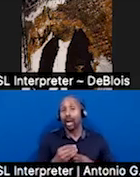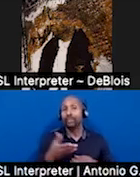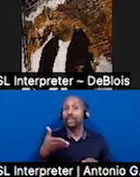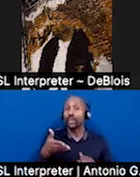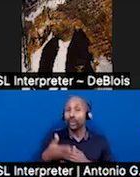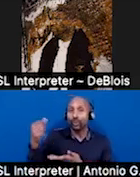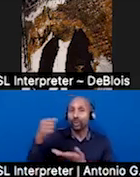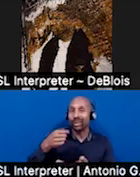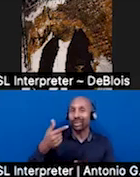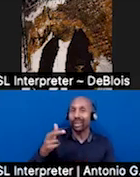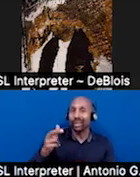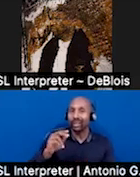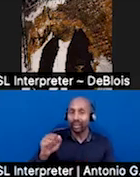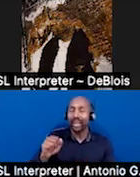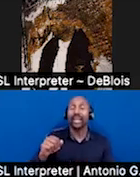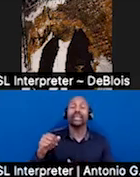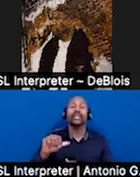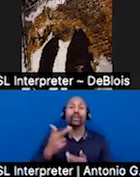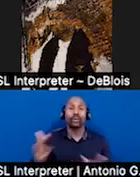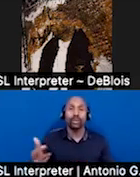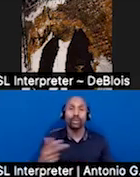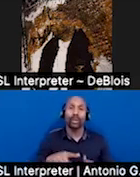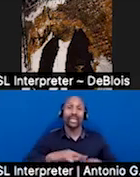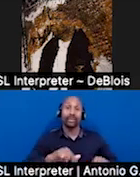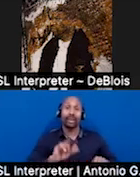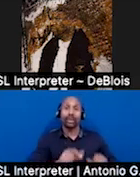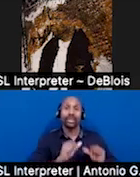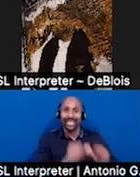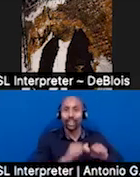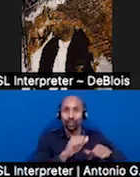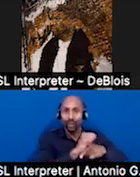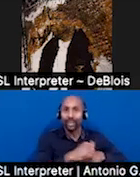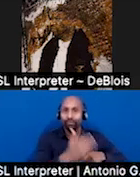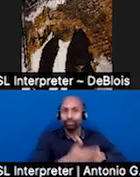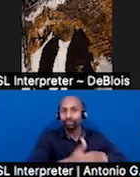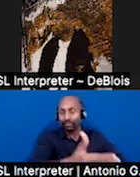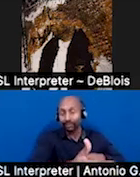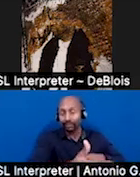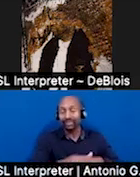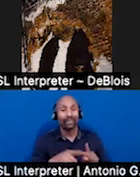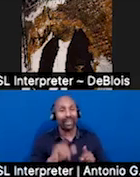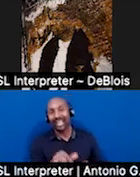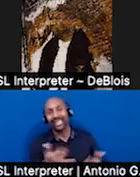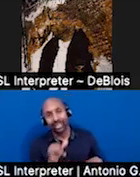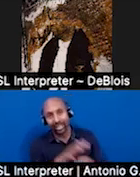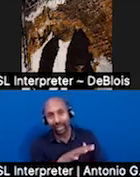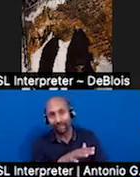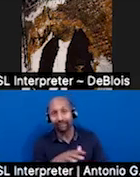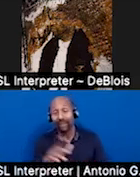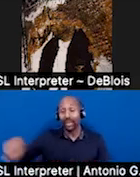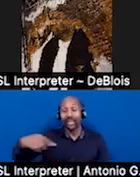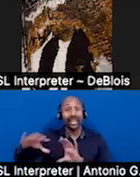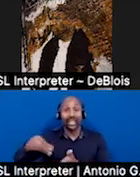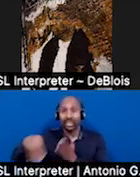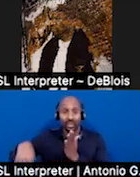personnel preparation and training. But even that is not enough, because these students are not just